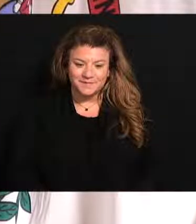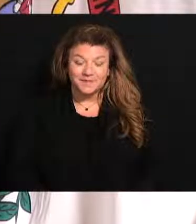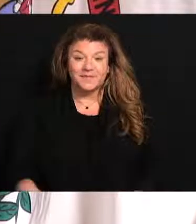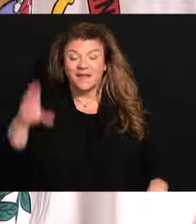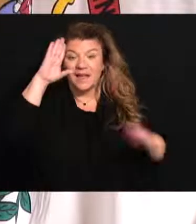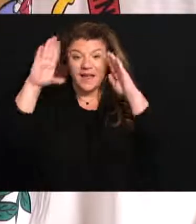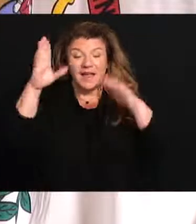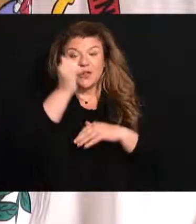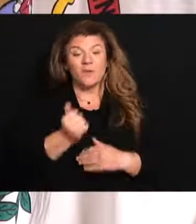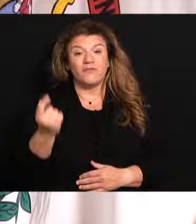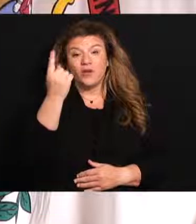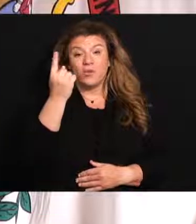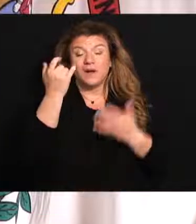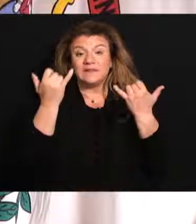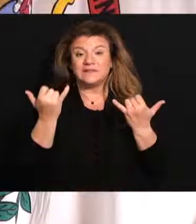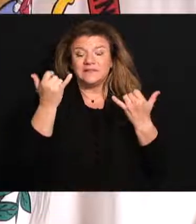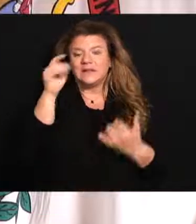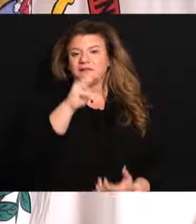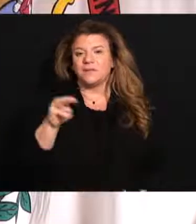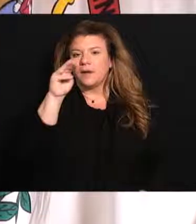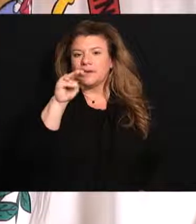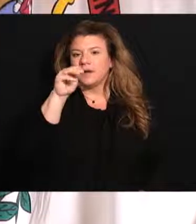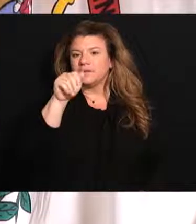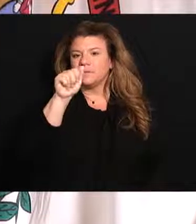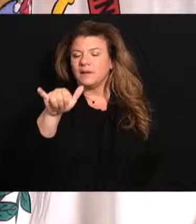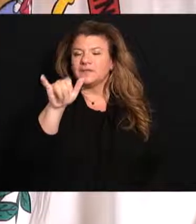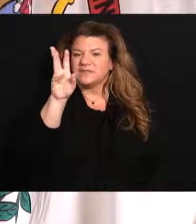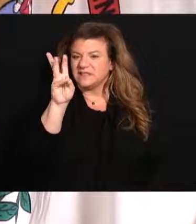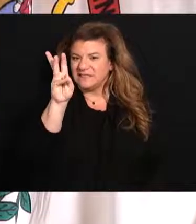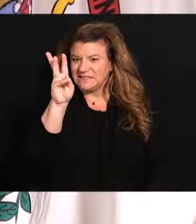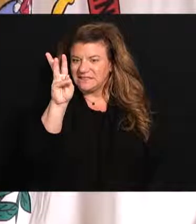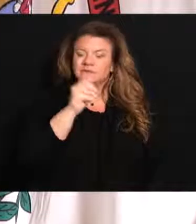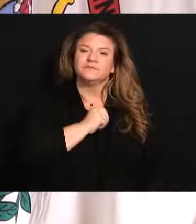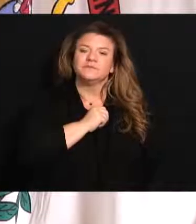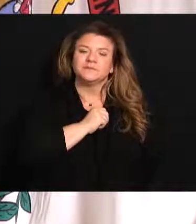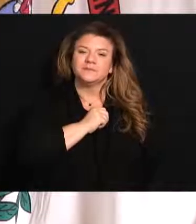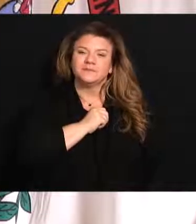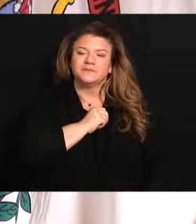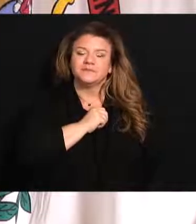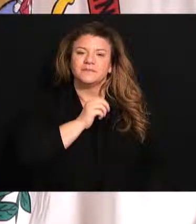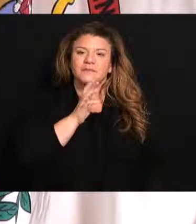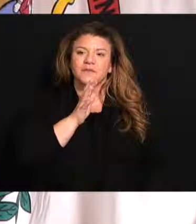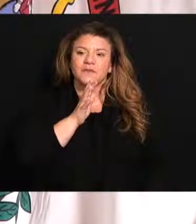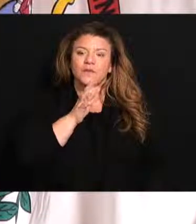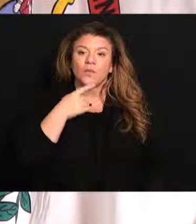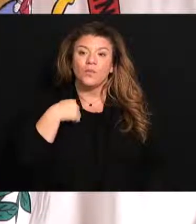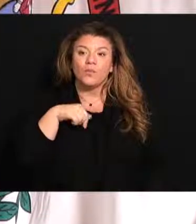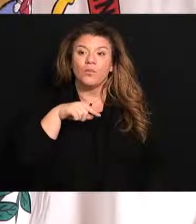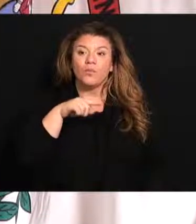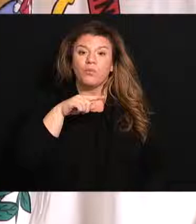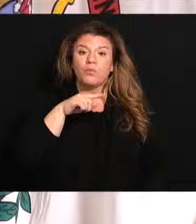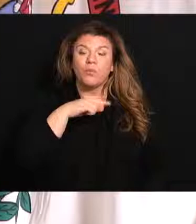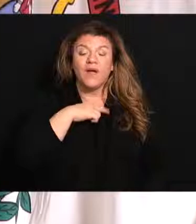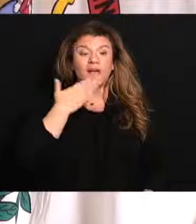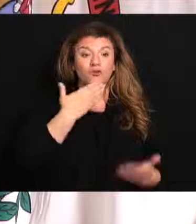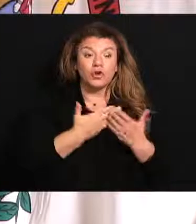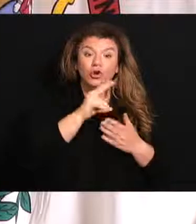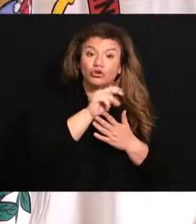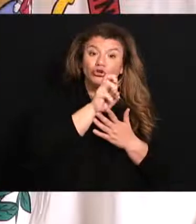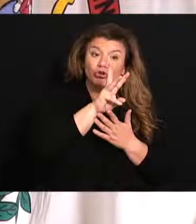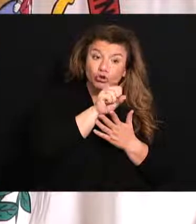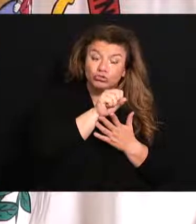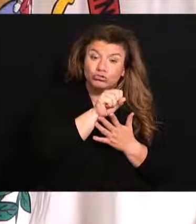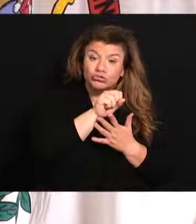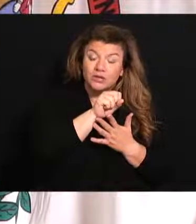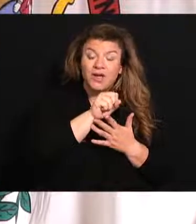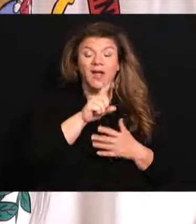Hello, everyone. It's Monday, May 16th. We have good news, surely